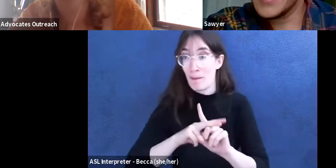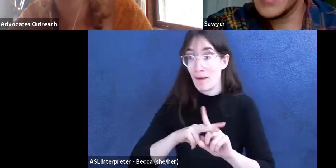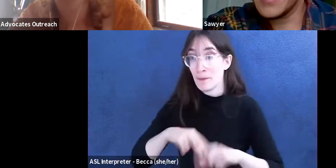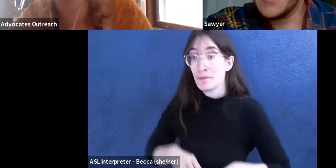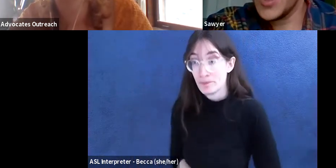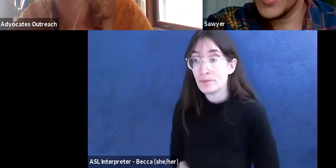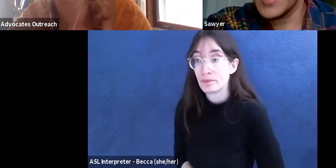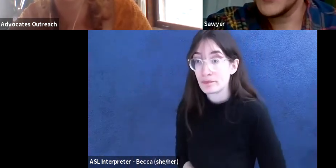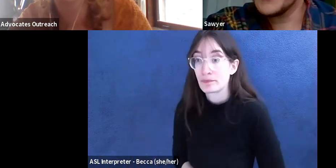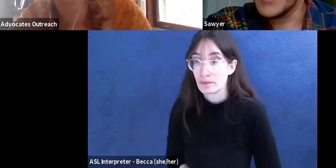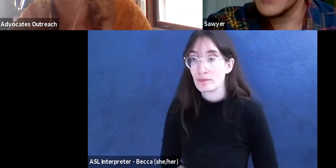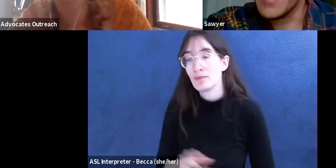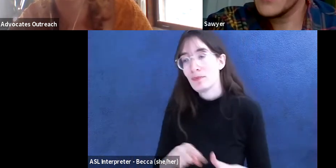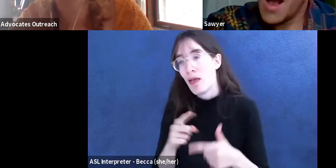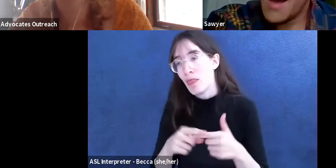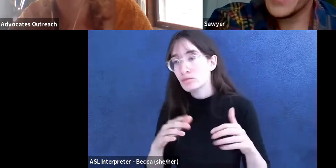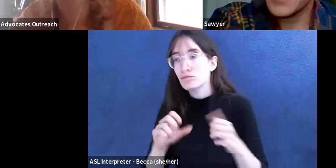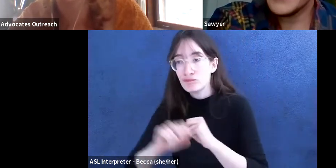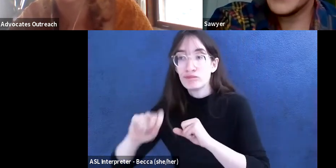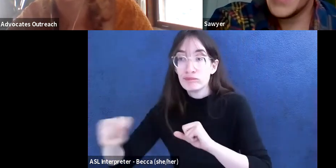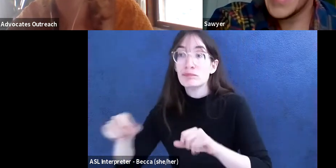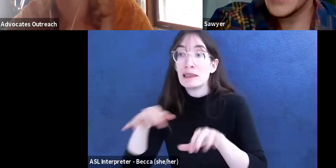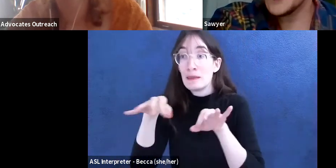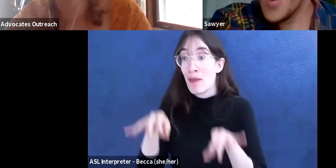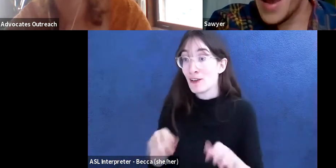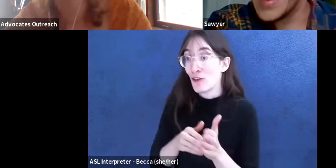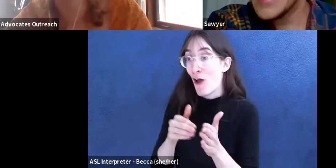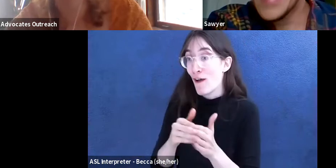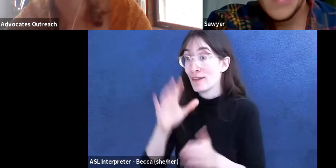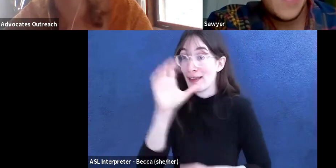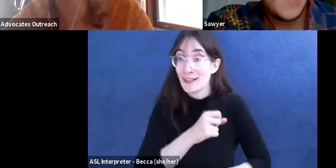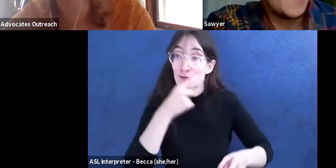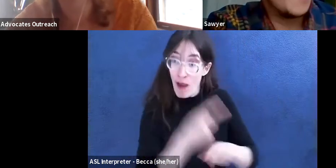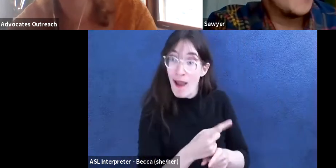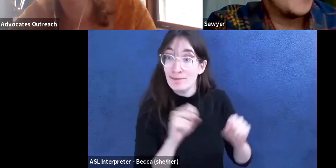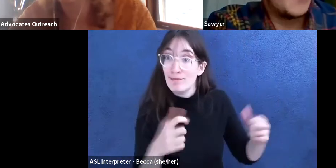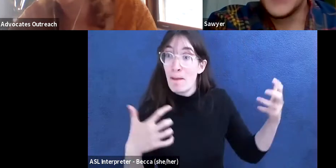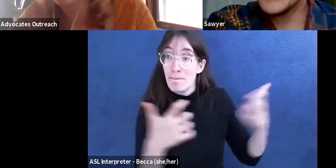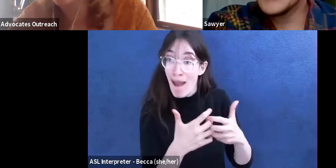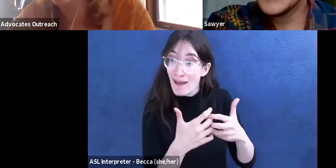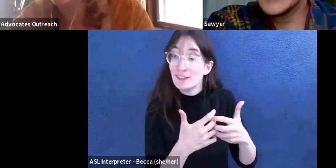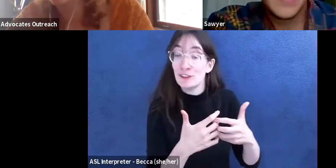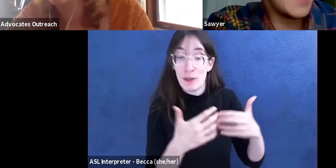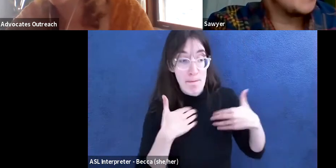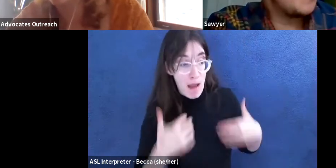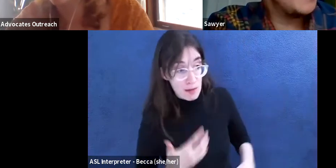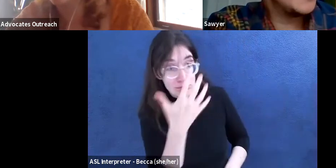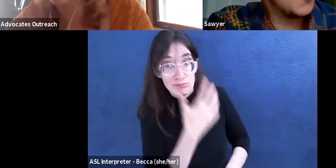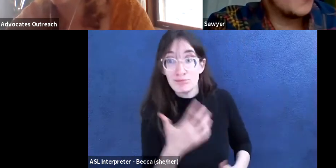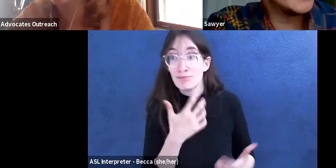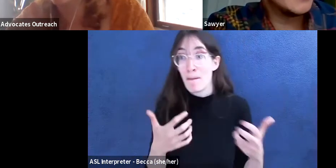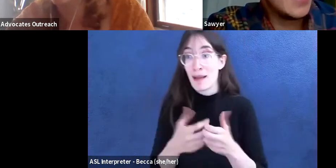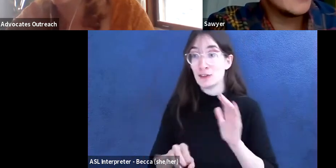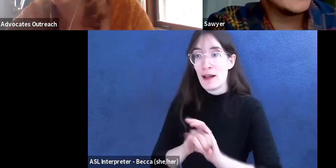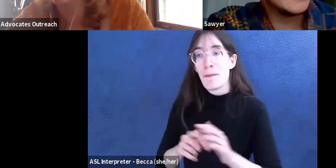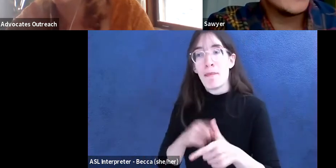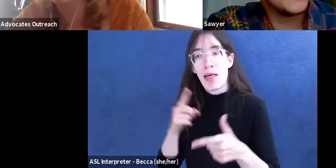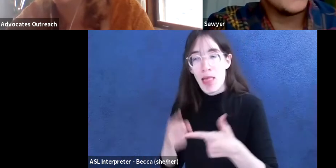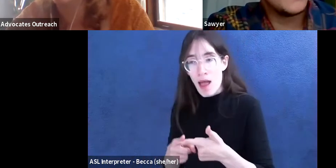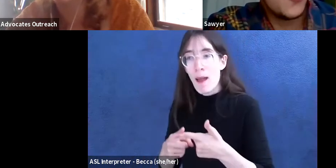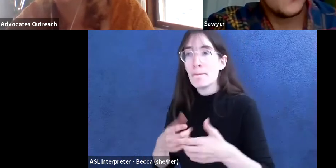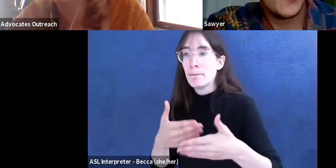any situations that people have encountered that felt tricky, or that you would like want to